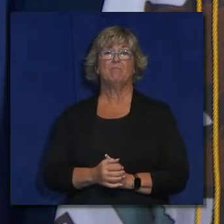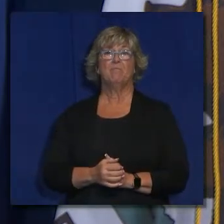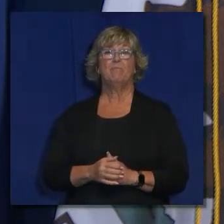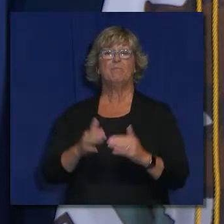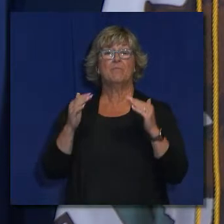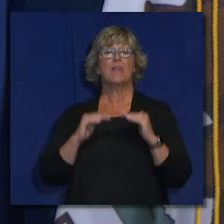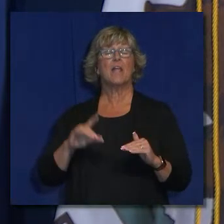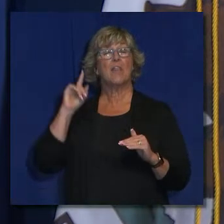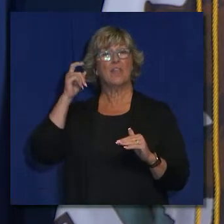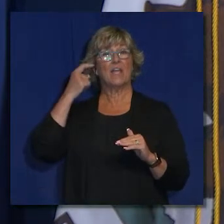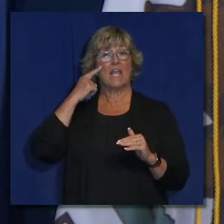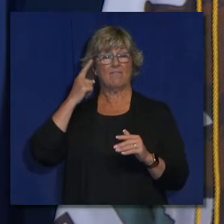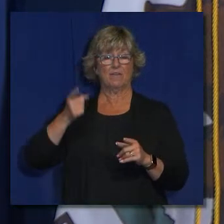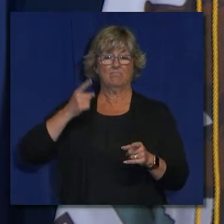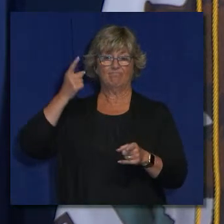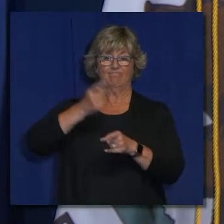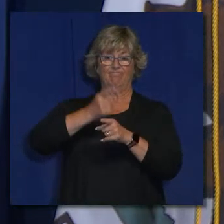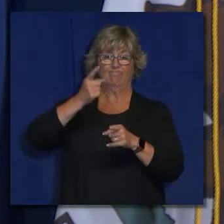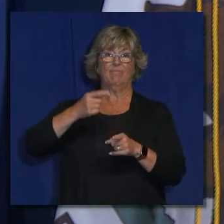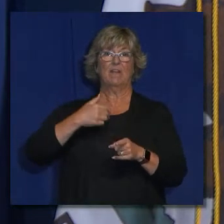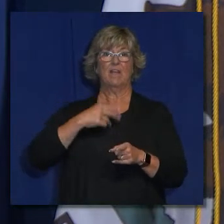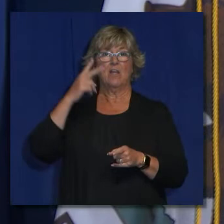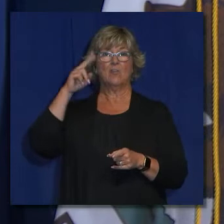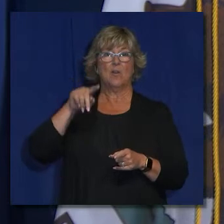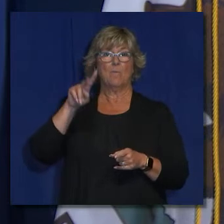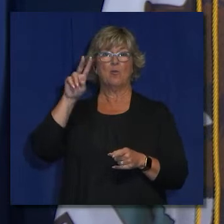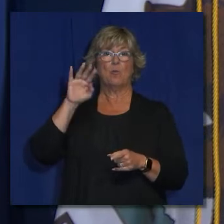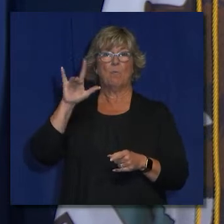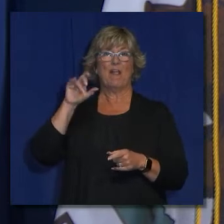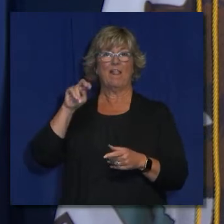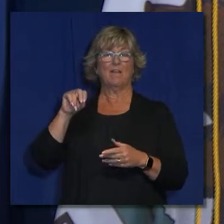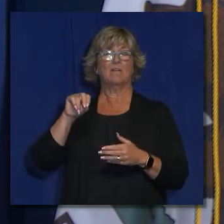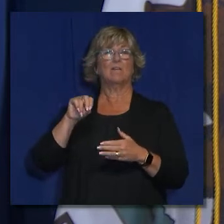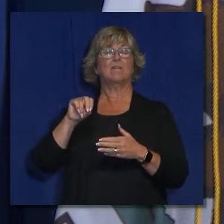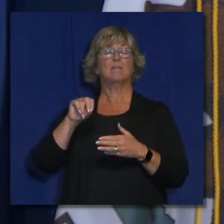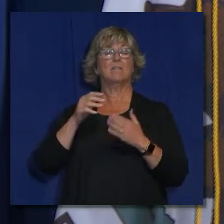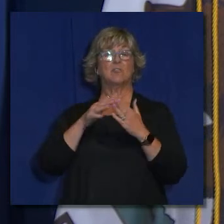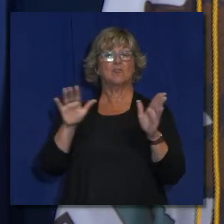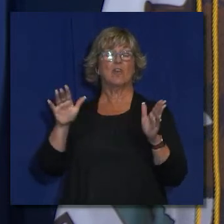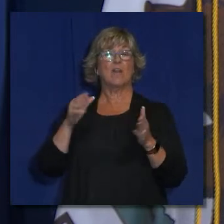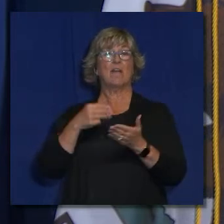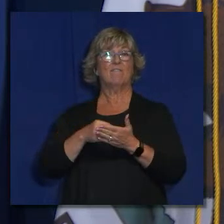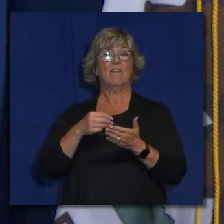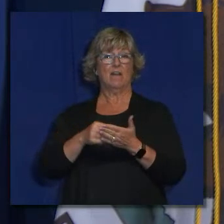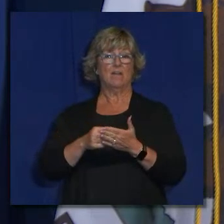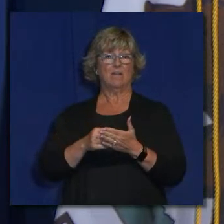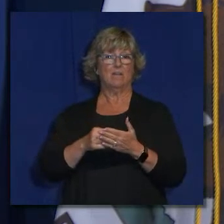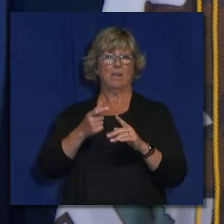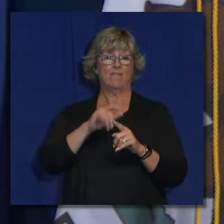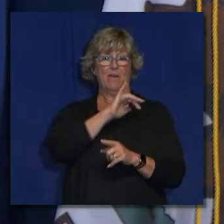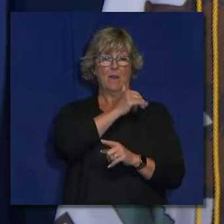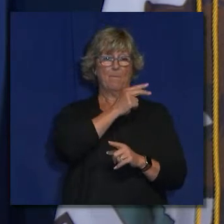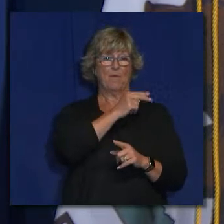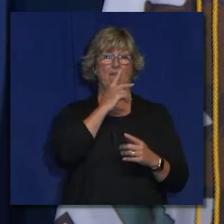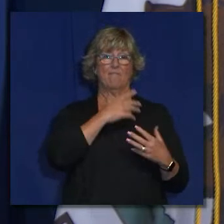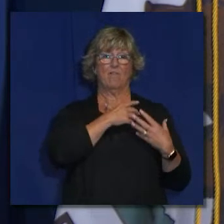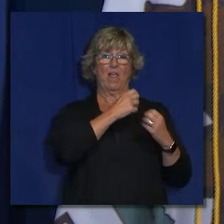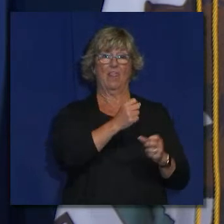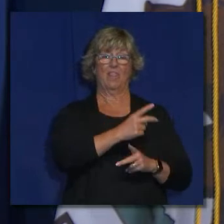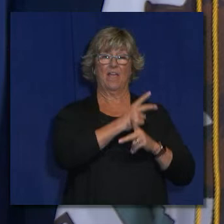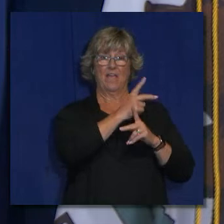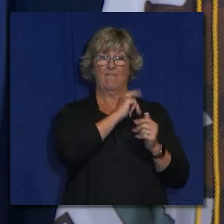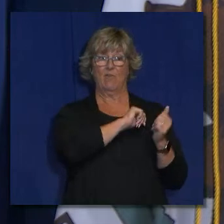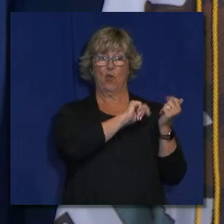The governor was absolutely correct. He had the 2.2 billion general fund number, which is the full implementation from January for healthcare for